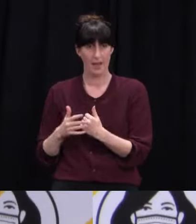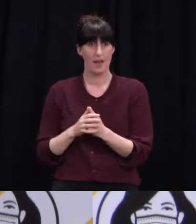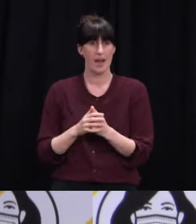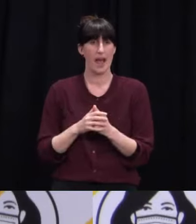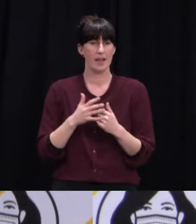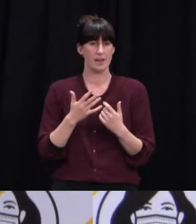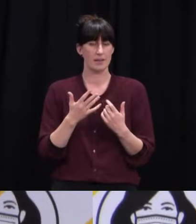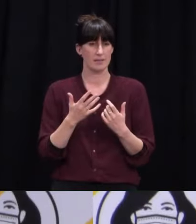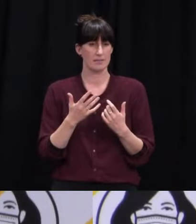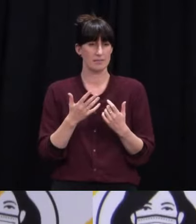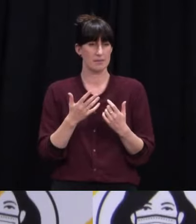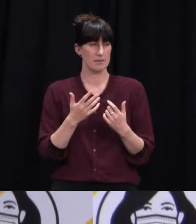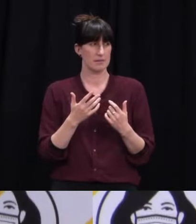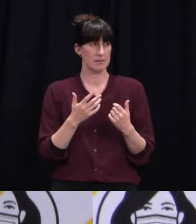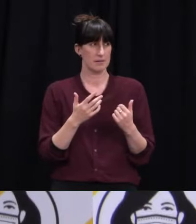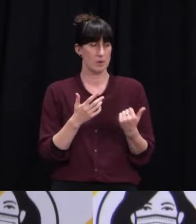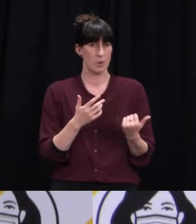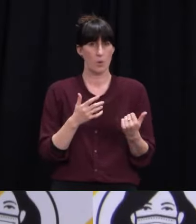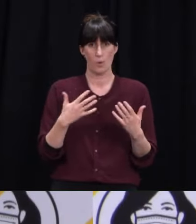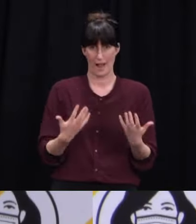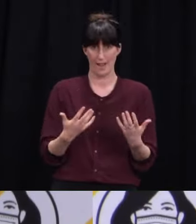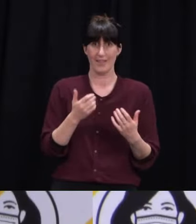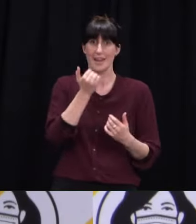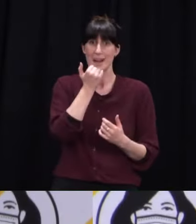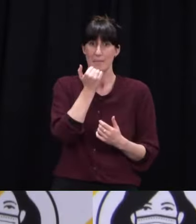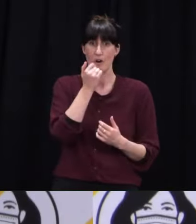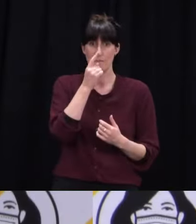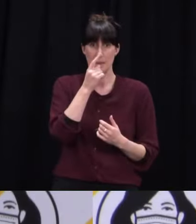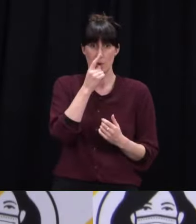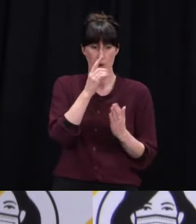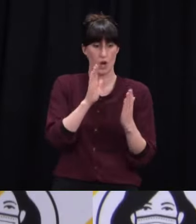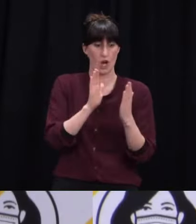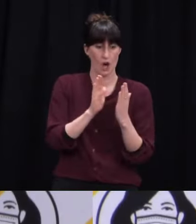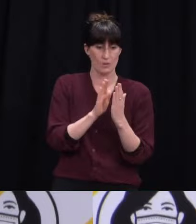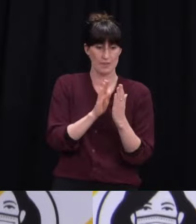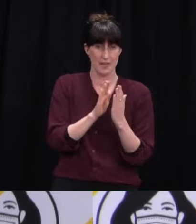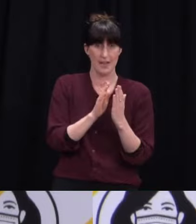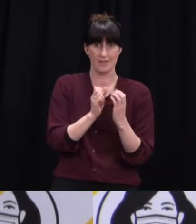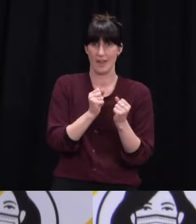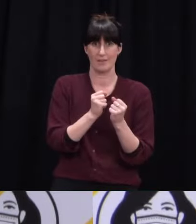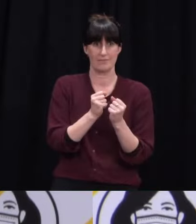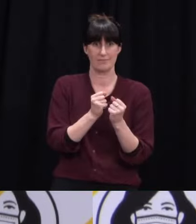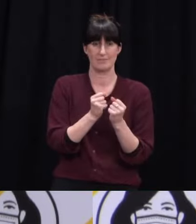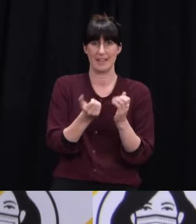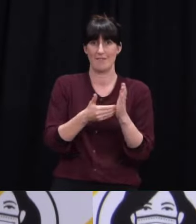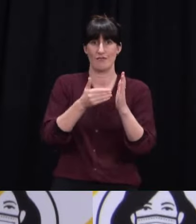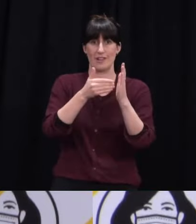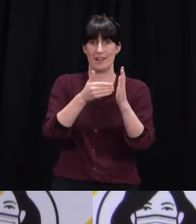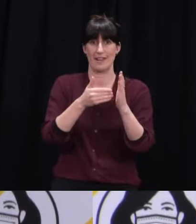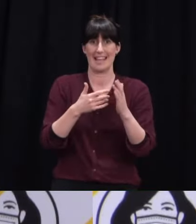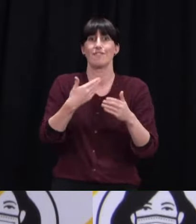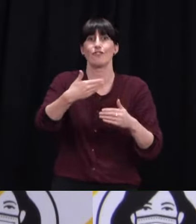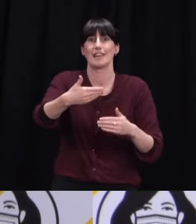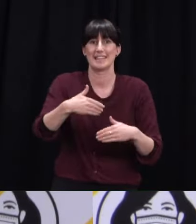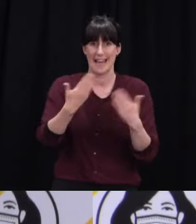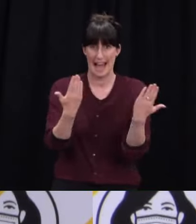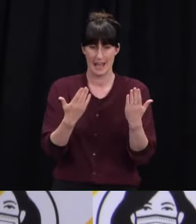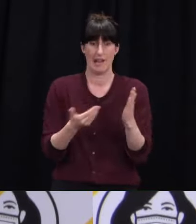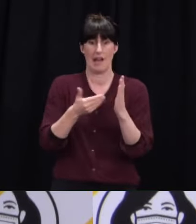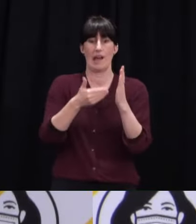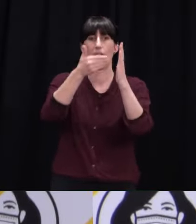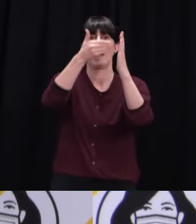the list of contacts grows every day, and so we will never be in a position where we've got 100% of results back. What I am satisfied